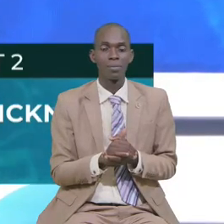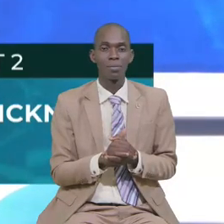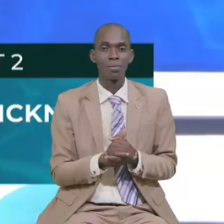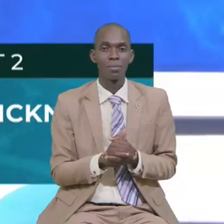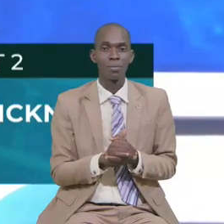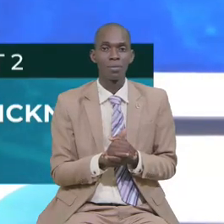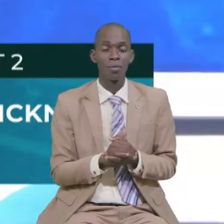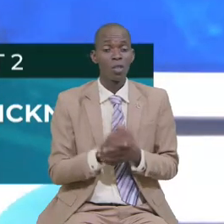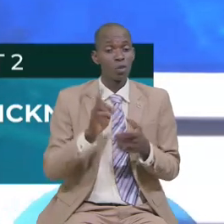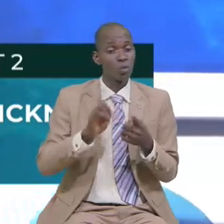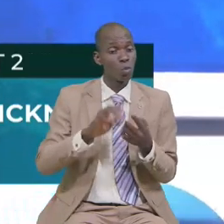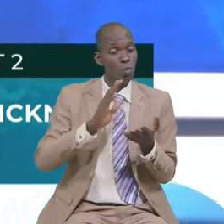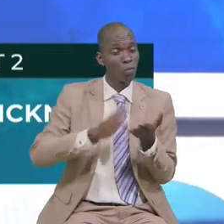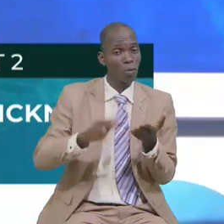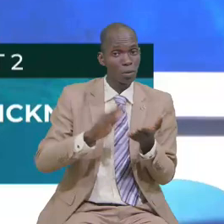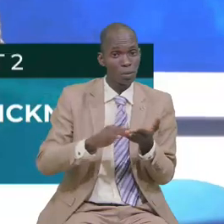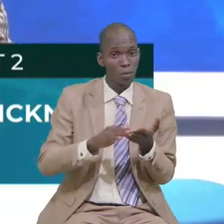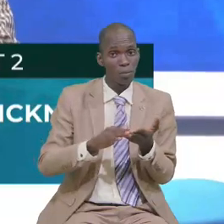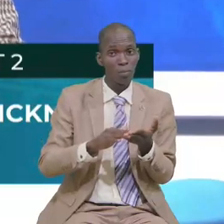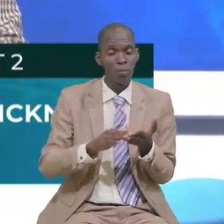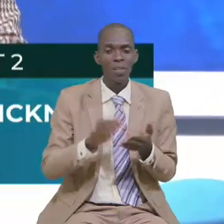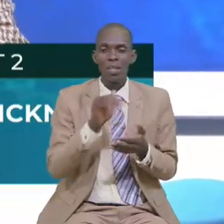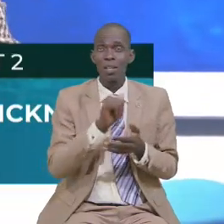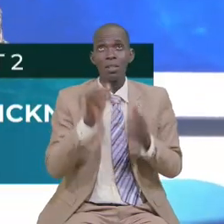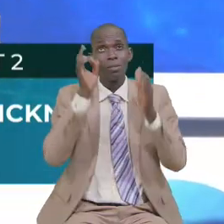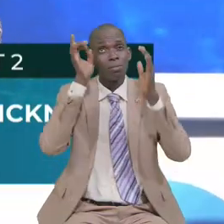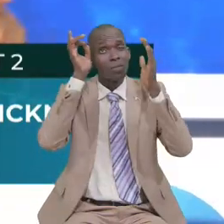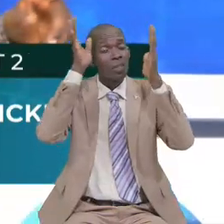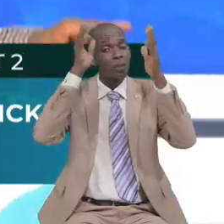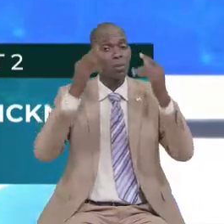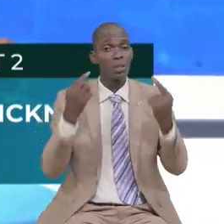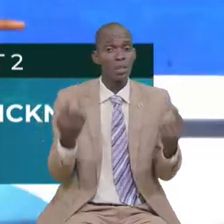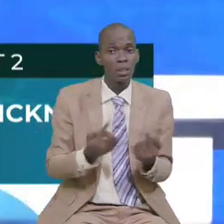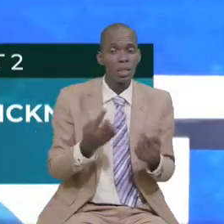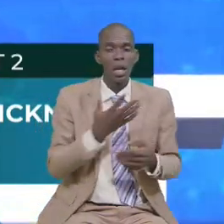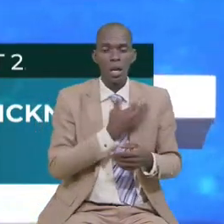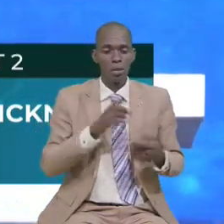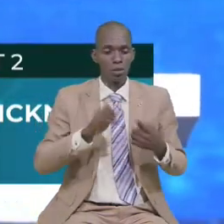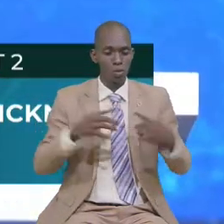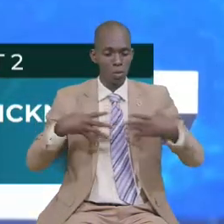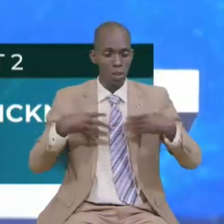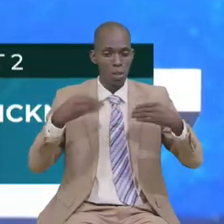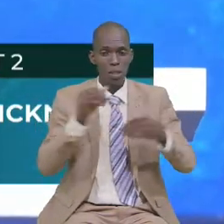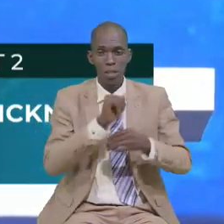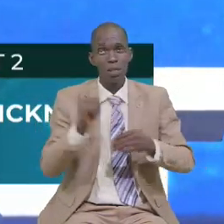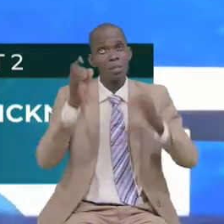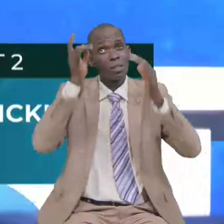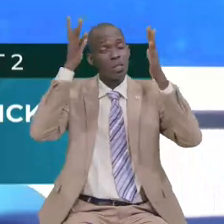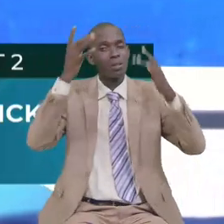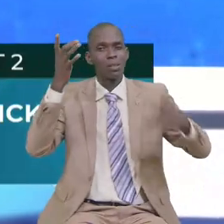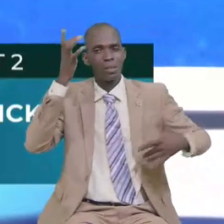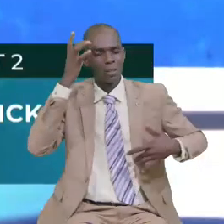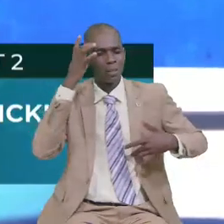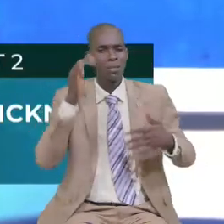To forgive a terrible sin and to heal a terrible sickness, the same.